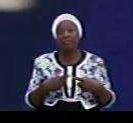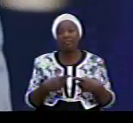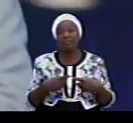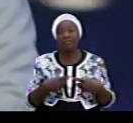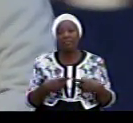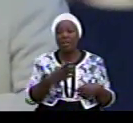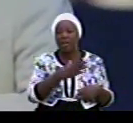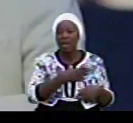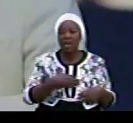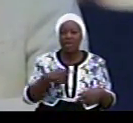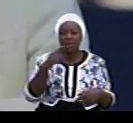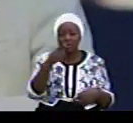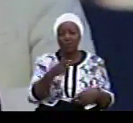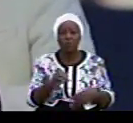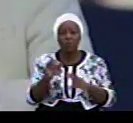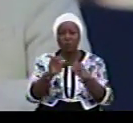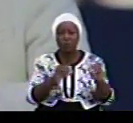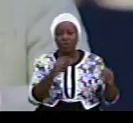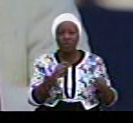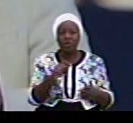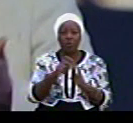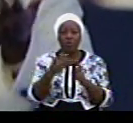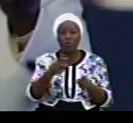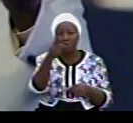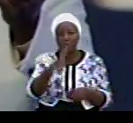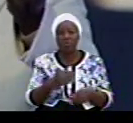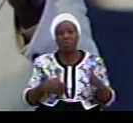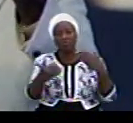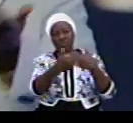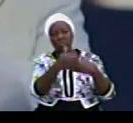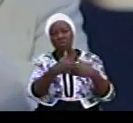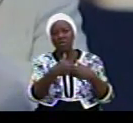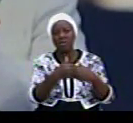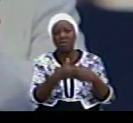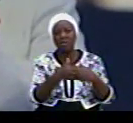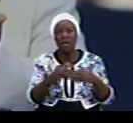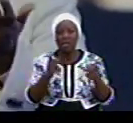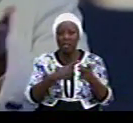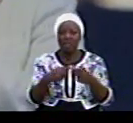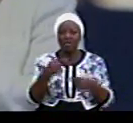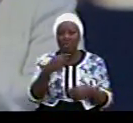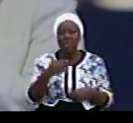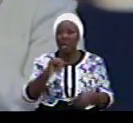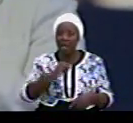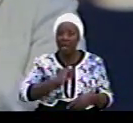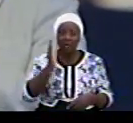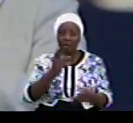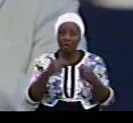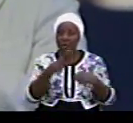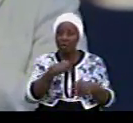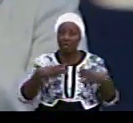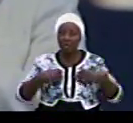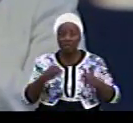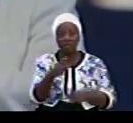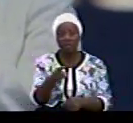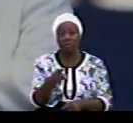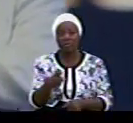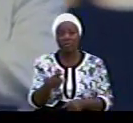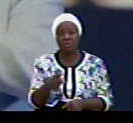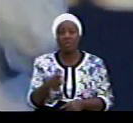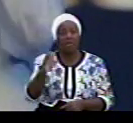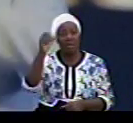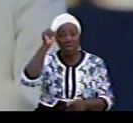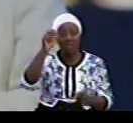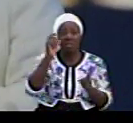and you relegate the word of God behind, it said, I will come and heal you. His